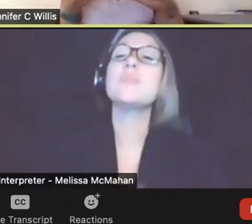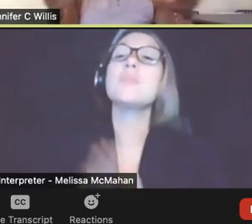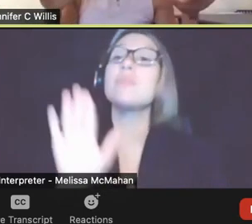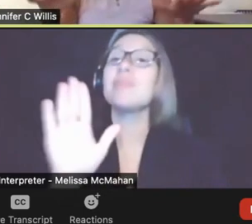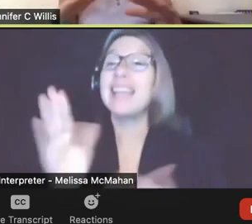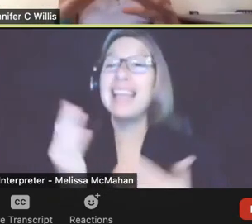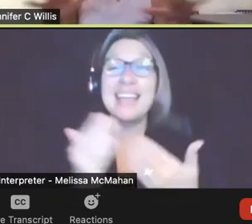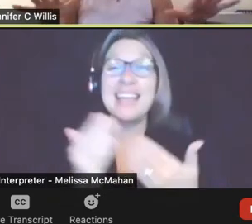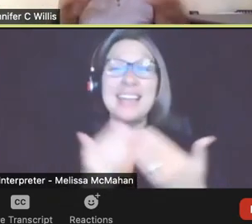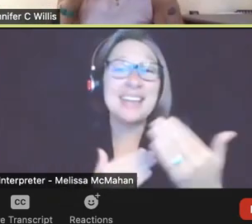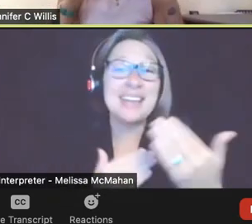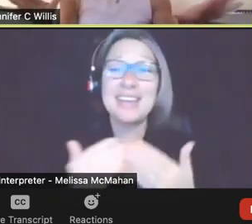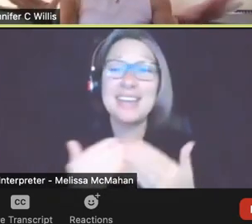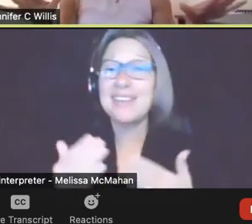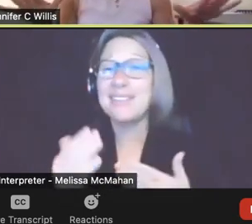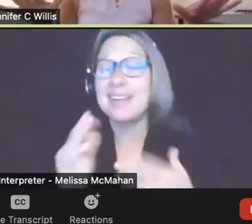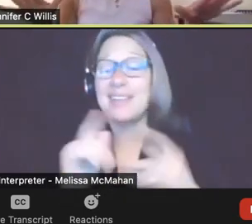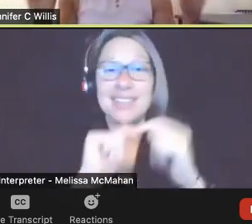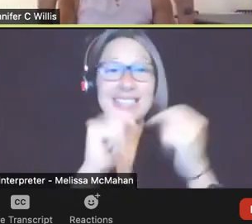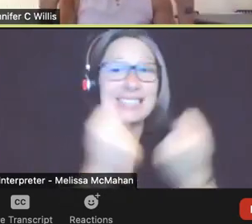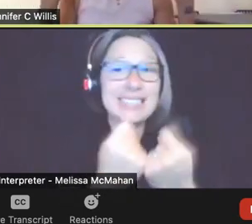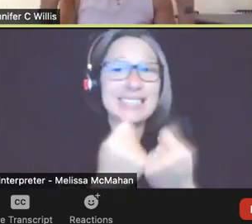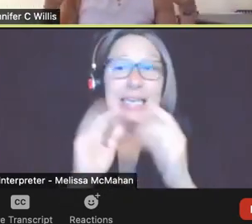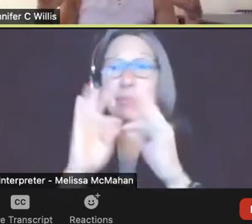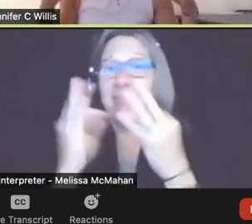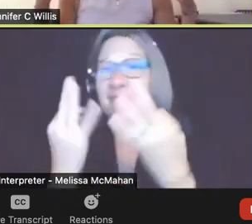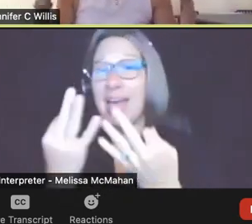the team or a family or whoever's working